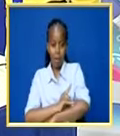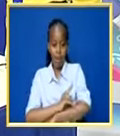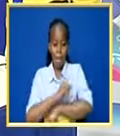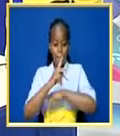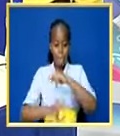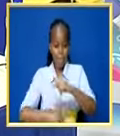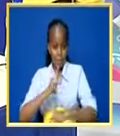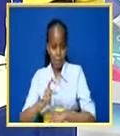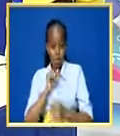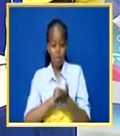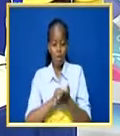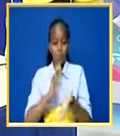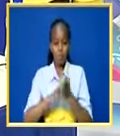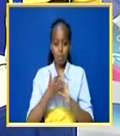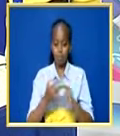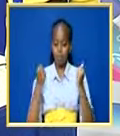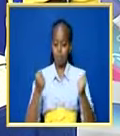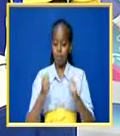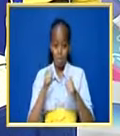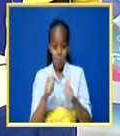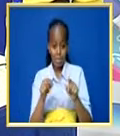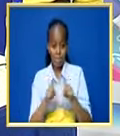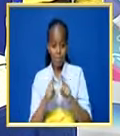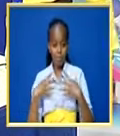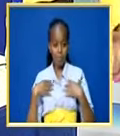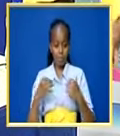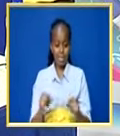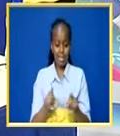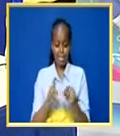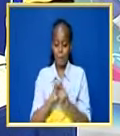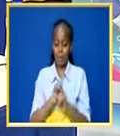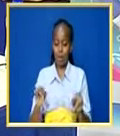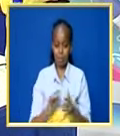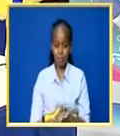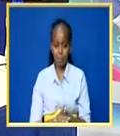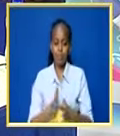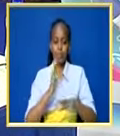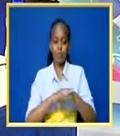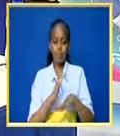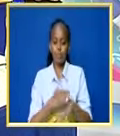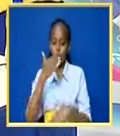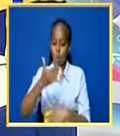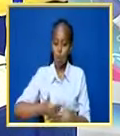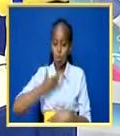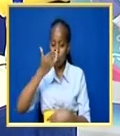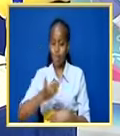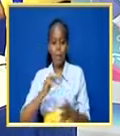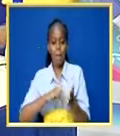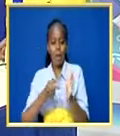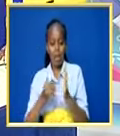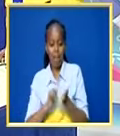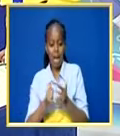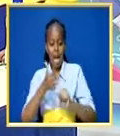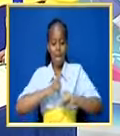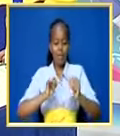fit, you stay healthy, mm-hmm. you stay clean and tidy. So a good daily routine. This is something you do every day? Yes.